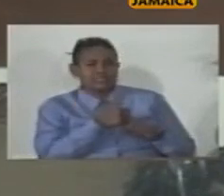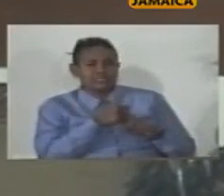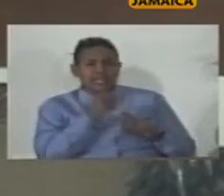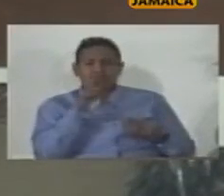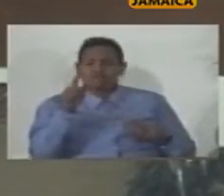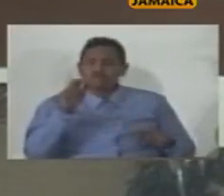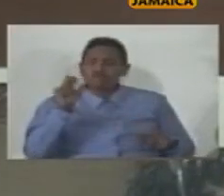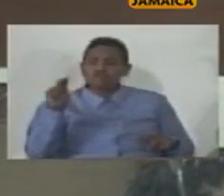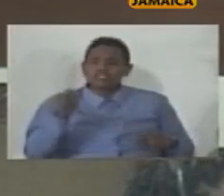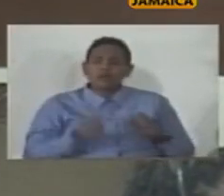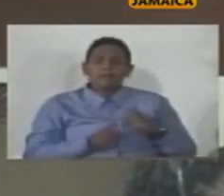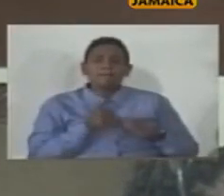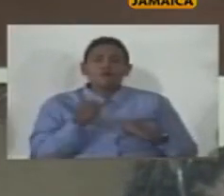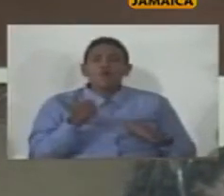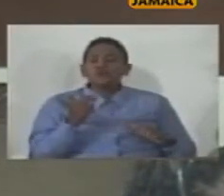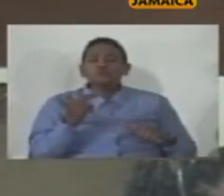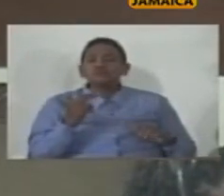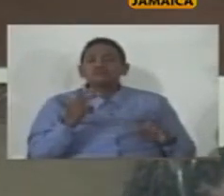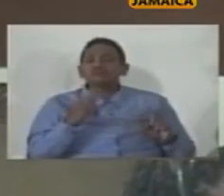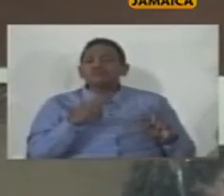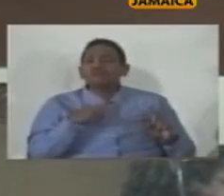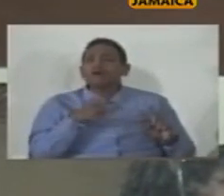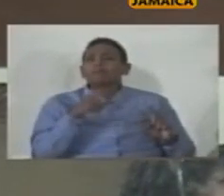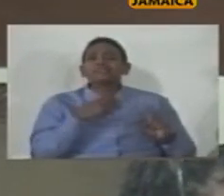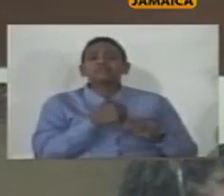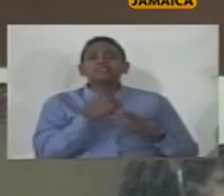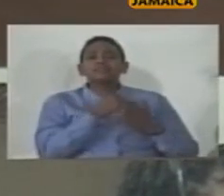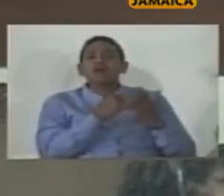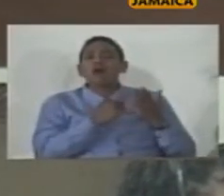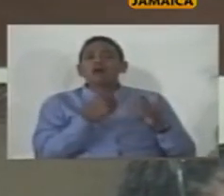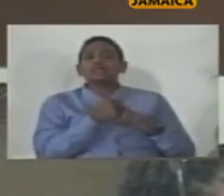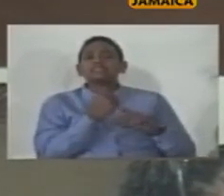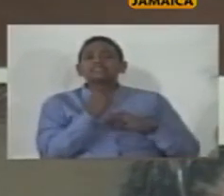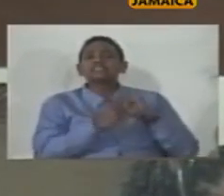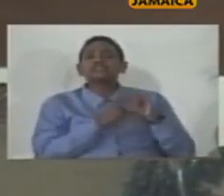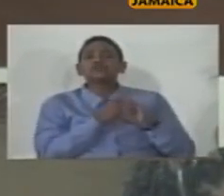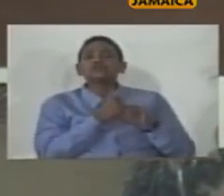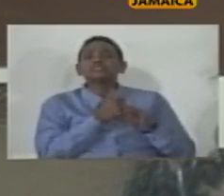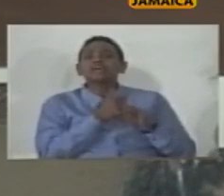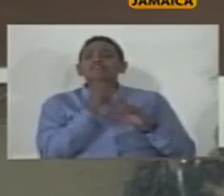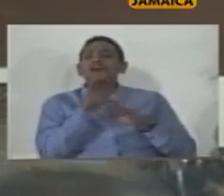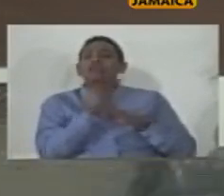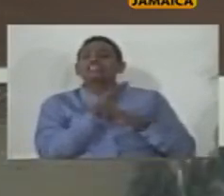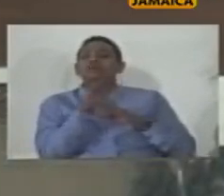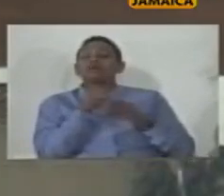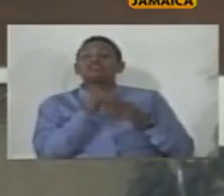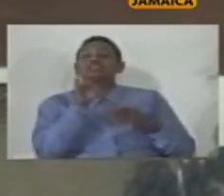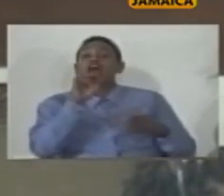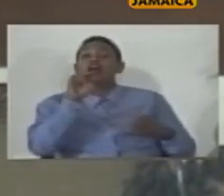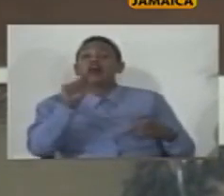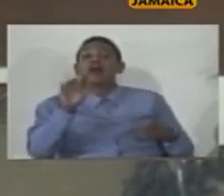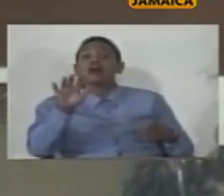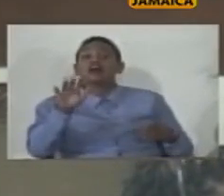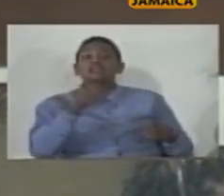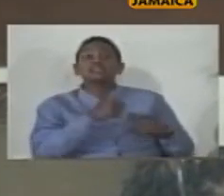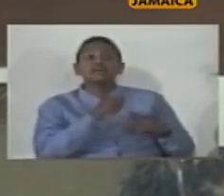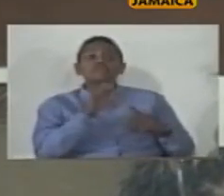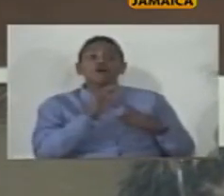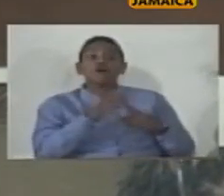most reputable arts institution. It's an enterprising art and